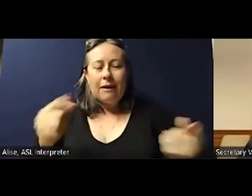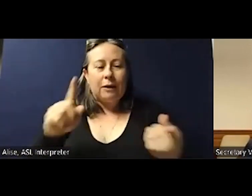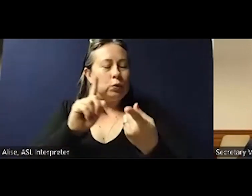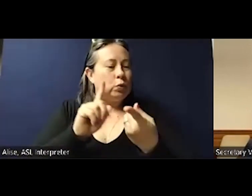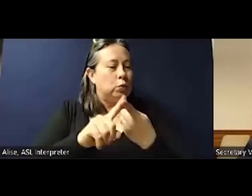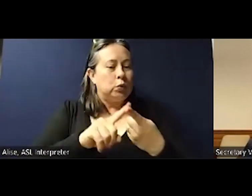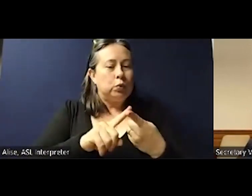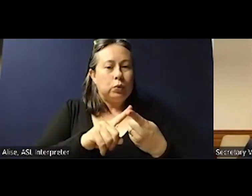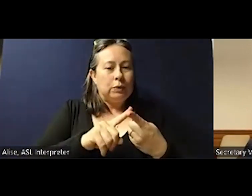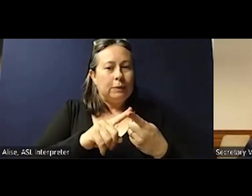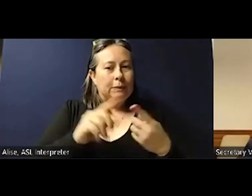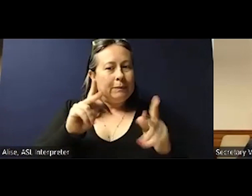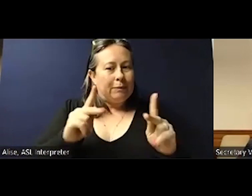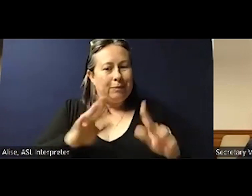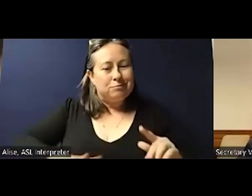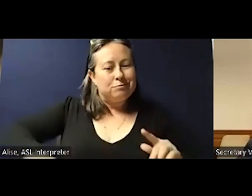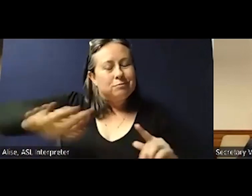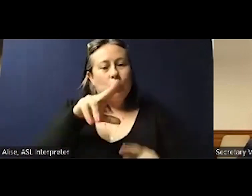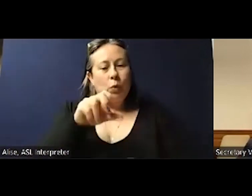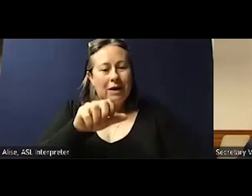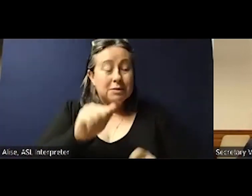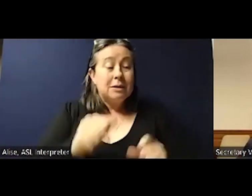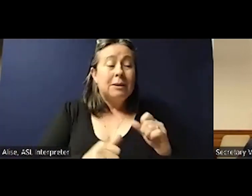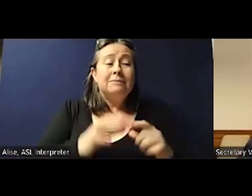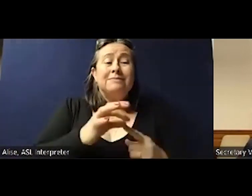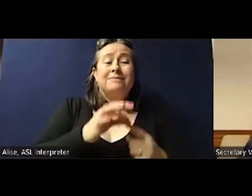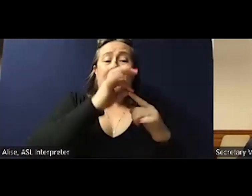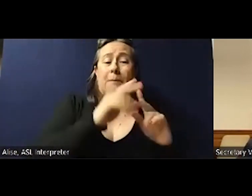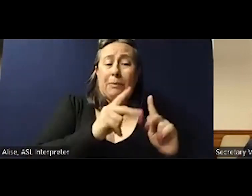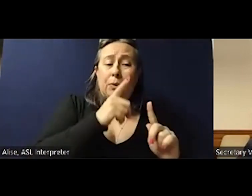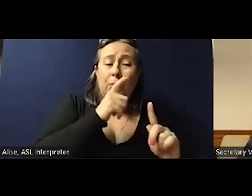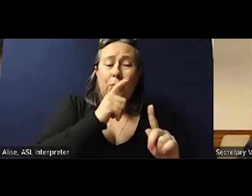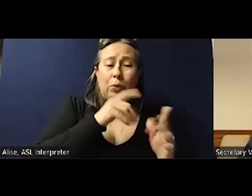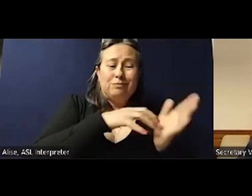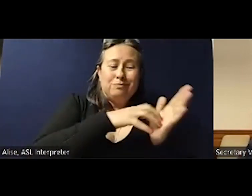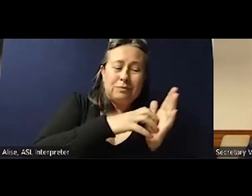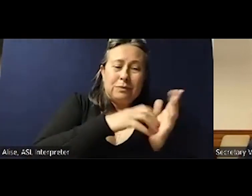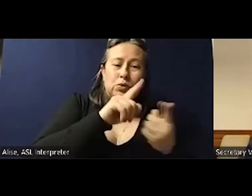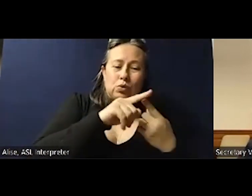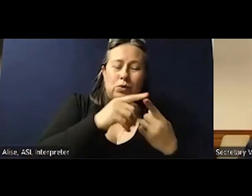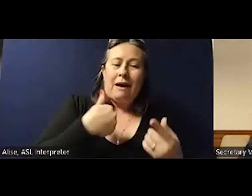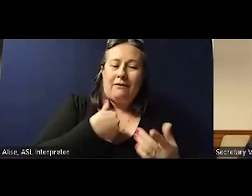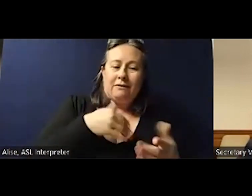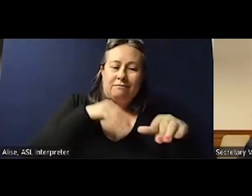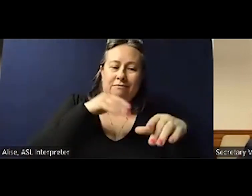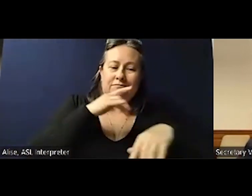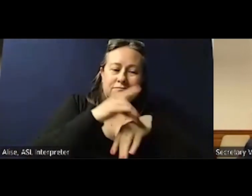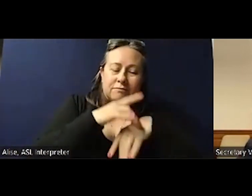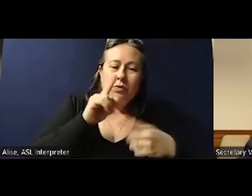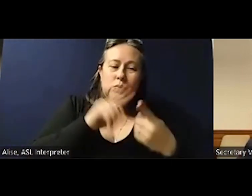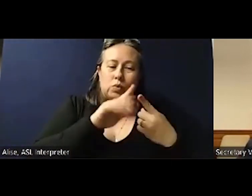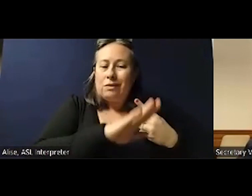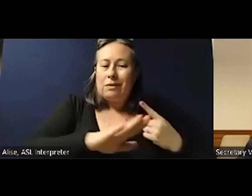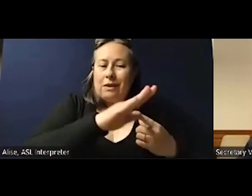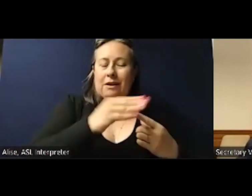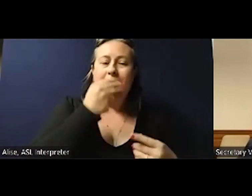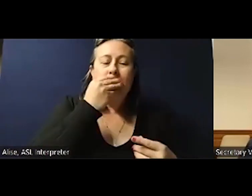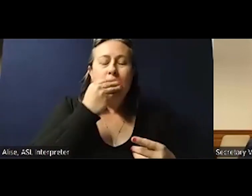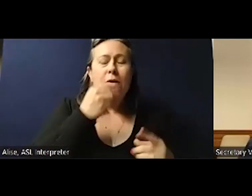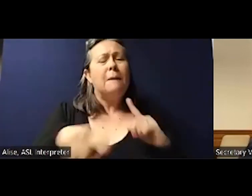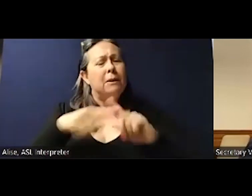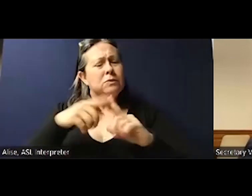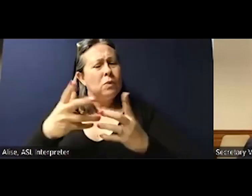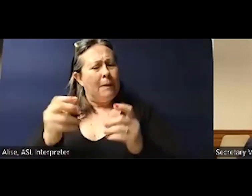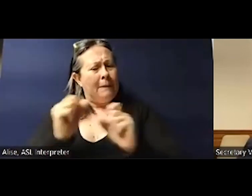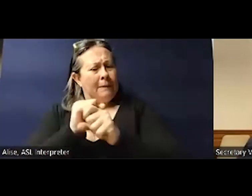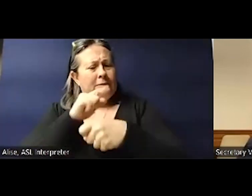food and nutrition insecurity. We also provide dietary guidelines to help all Americans to live their healthiest lives. But